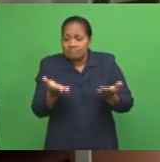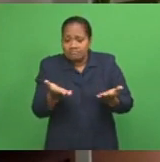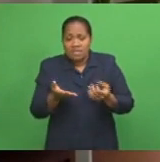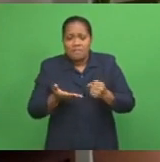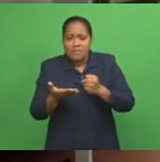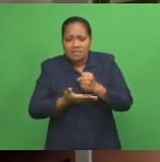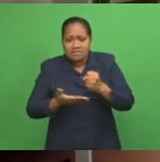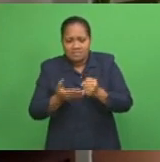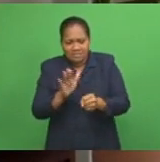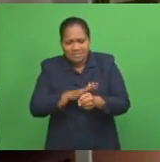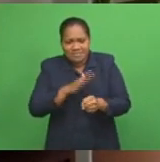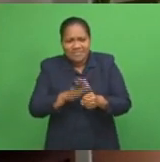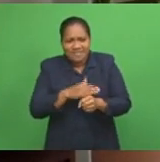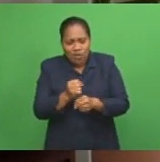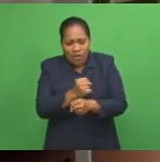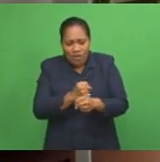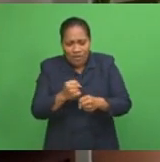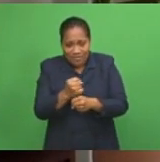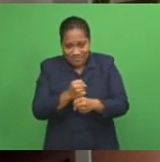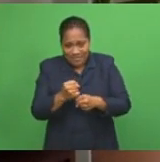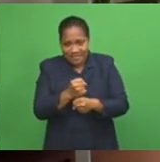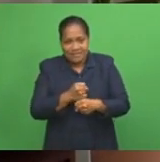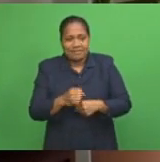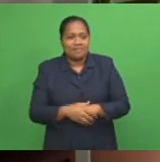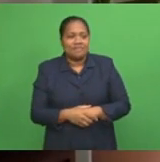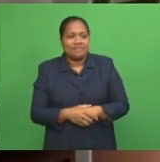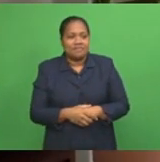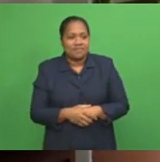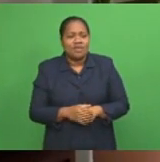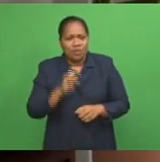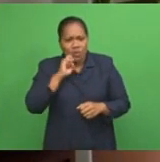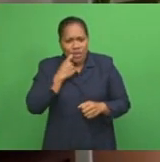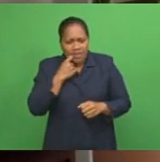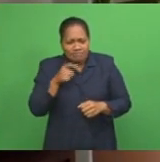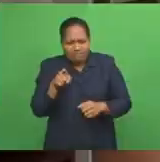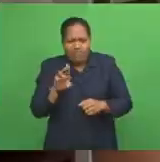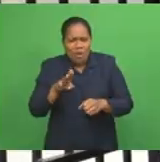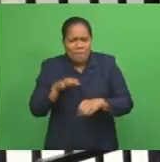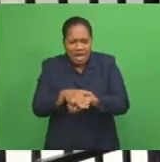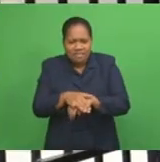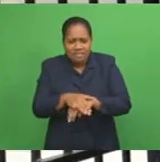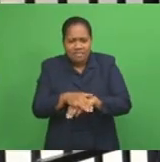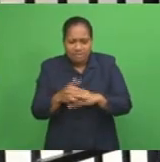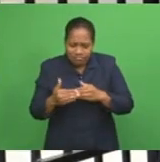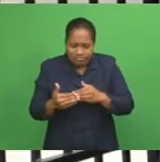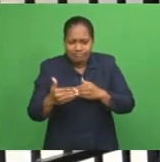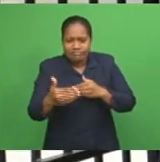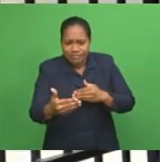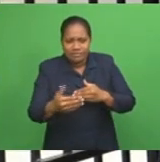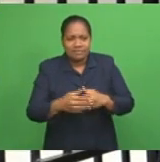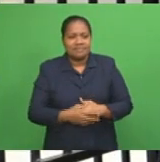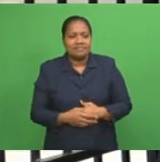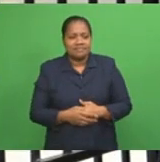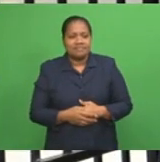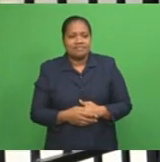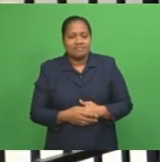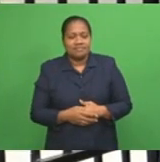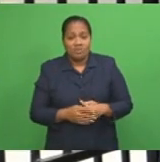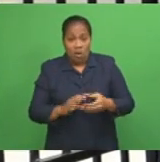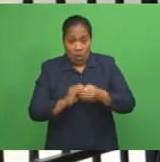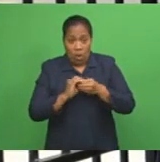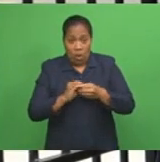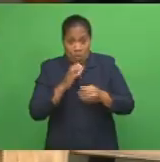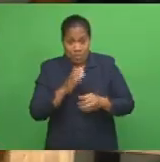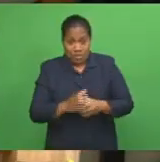coffees. It'll take them like a month, but they won't be perfect. Weta Coffee co-owner Mue Fisher believes